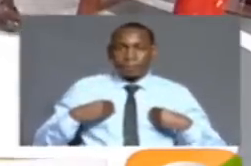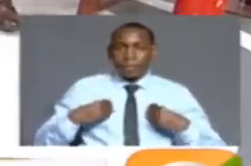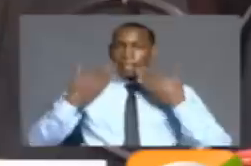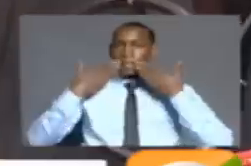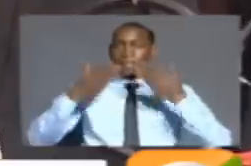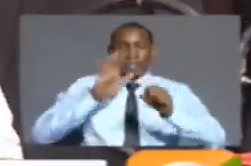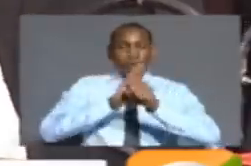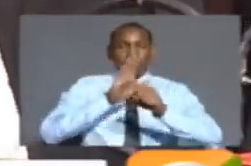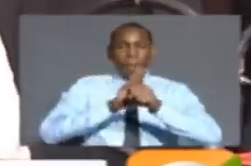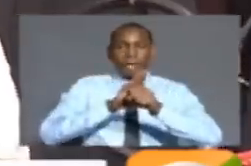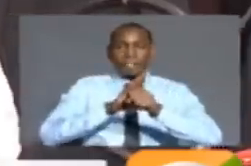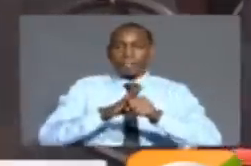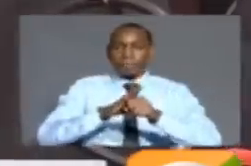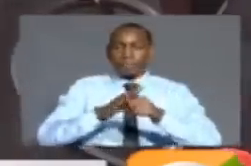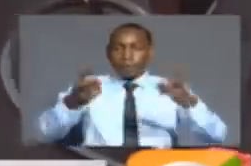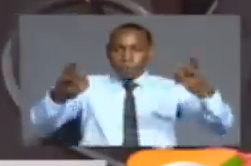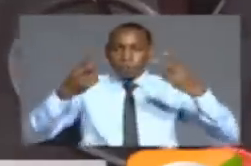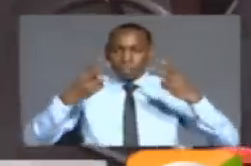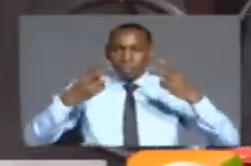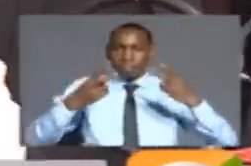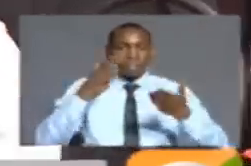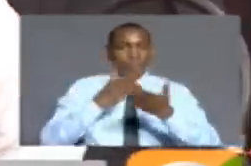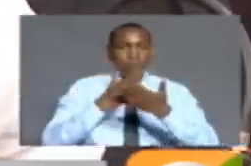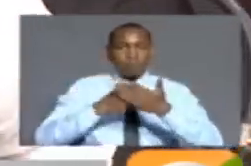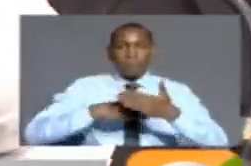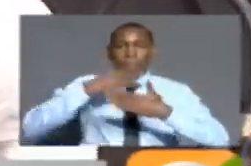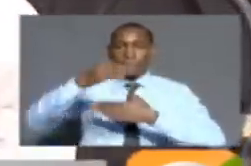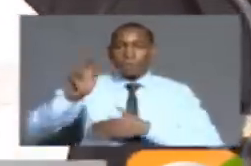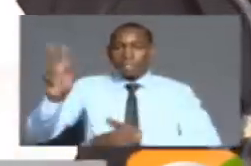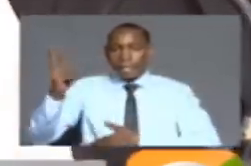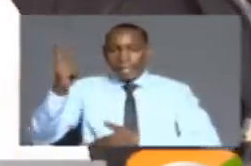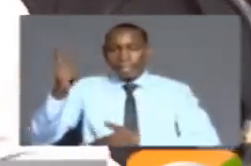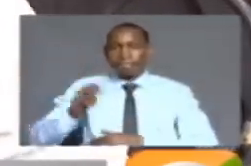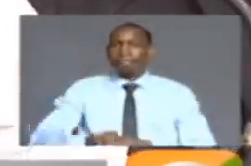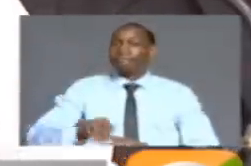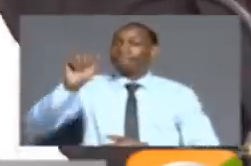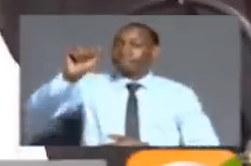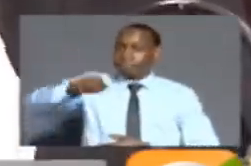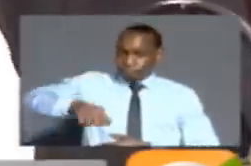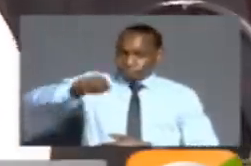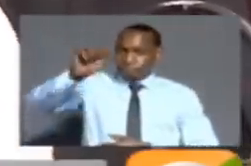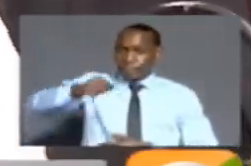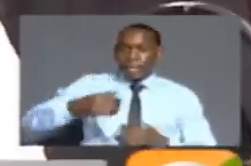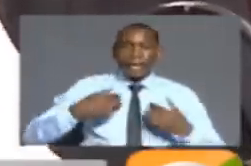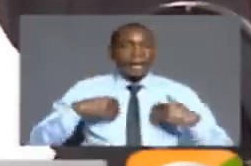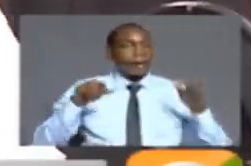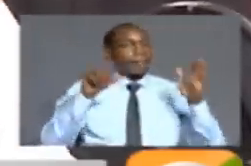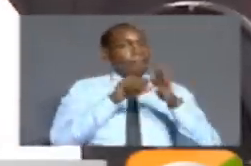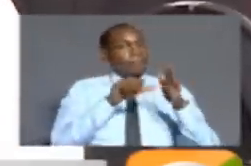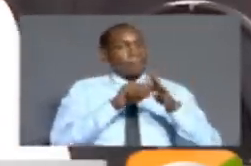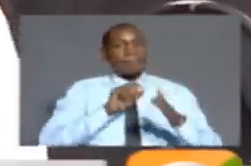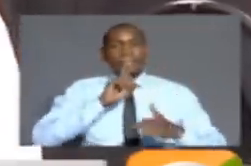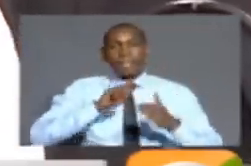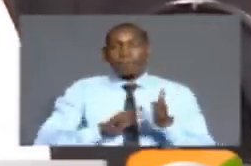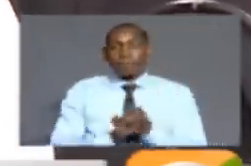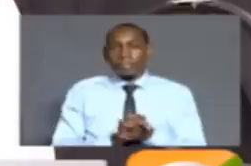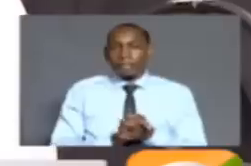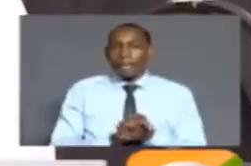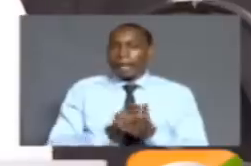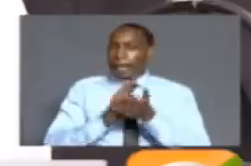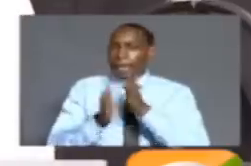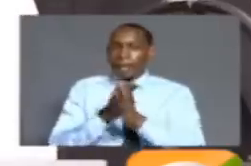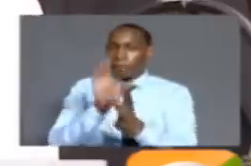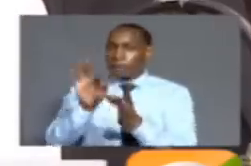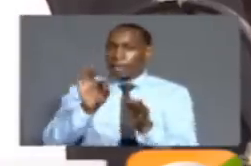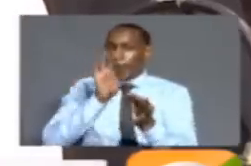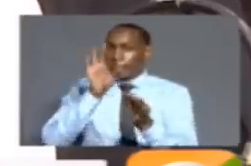Thanks so much for being a part of this show. This Thank is you. No doubt the future of Kenya. And yes, there are issues, there are problems. They say nothing's perfect,